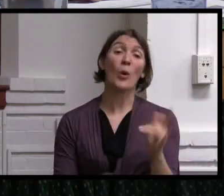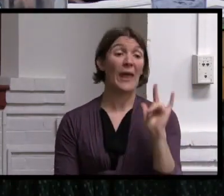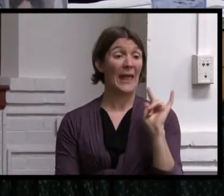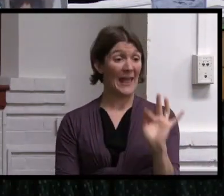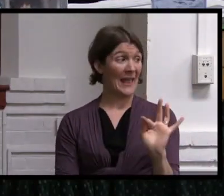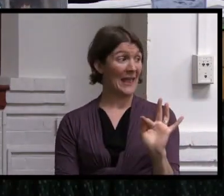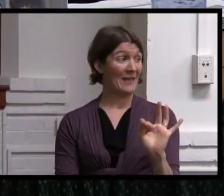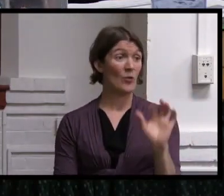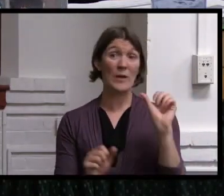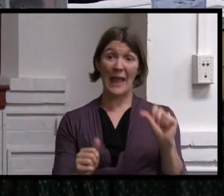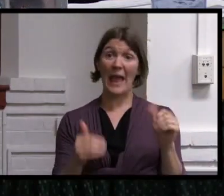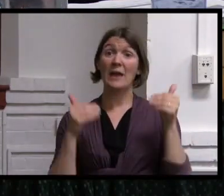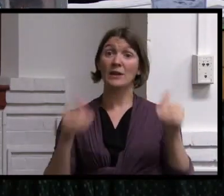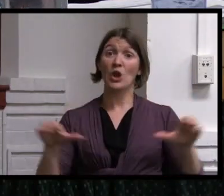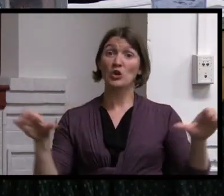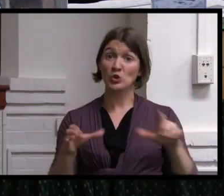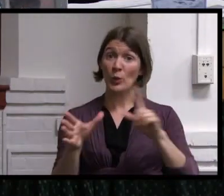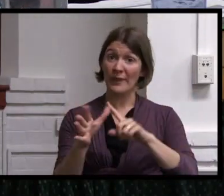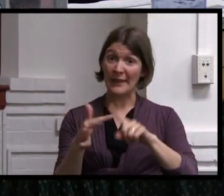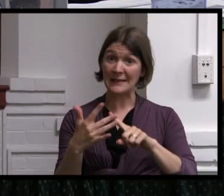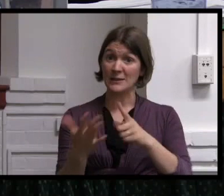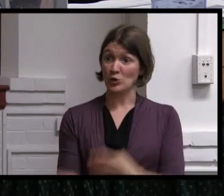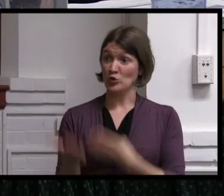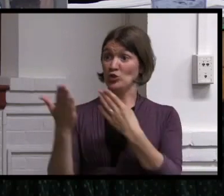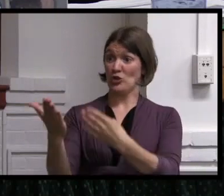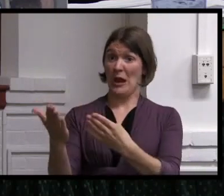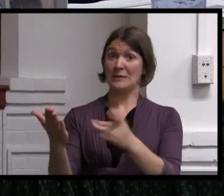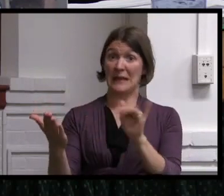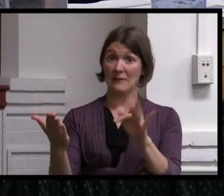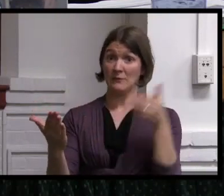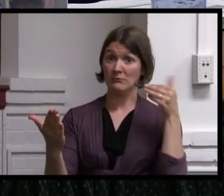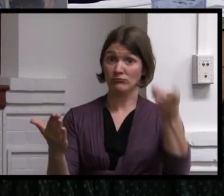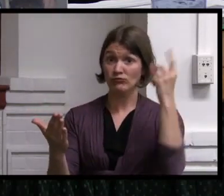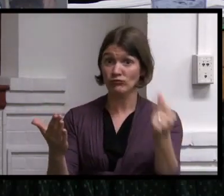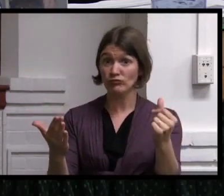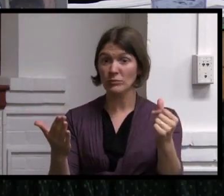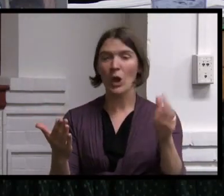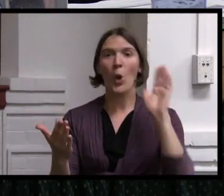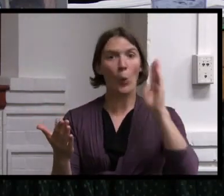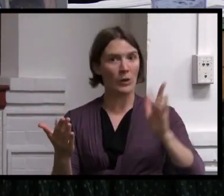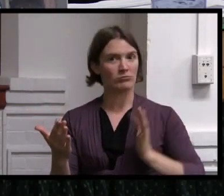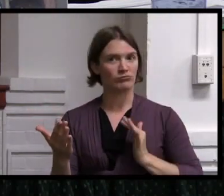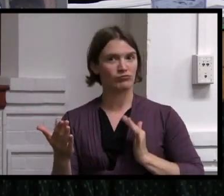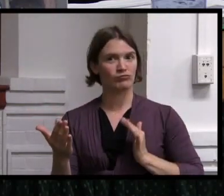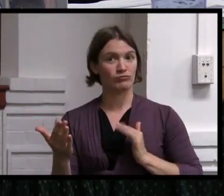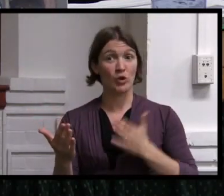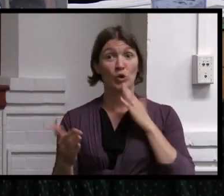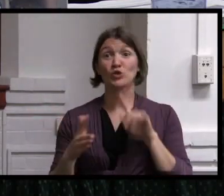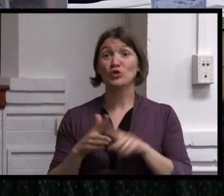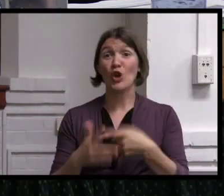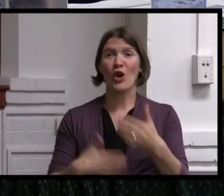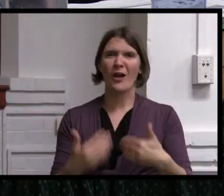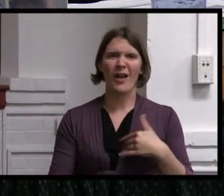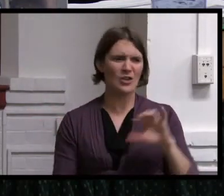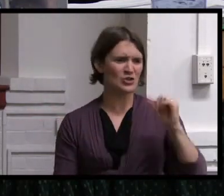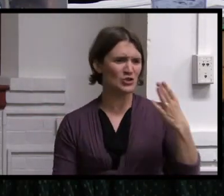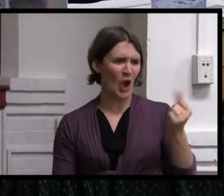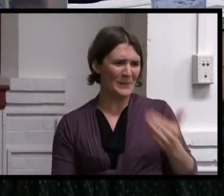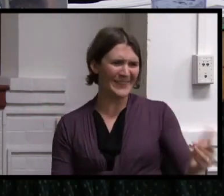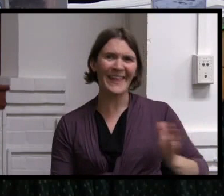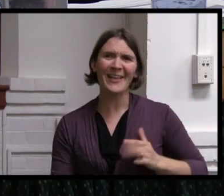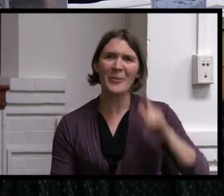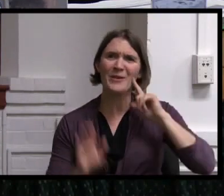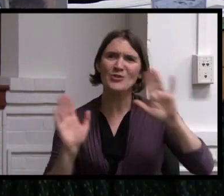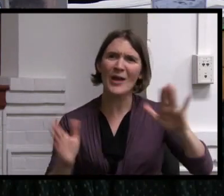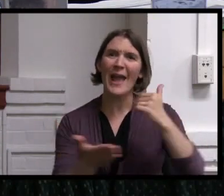on these items that you suggested, if you were to move on those quickly, I think it would be a good start. I love the jobs thing because I think